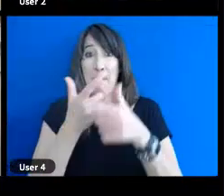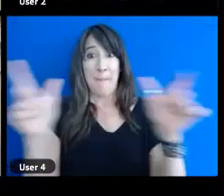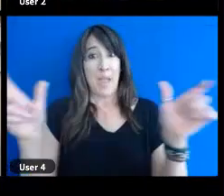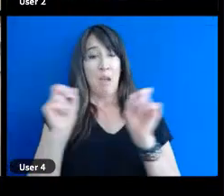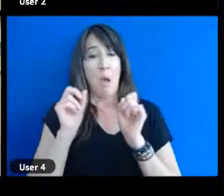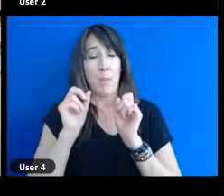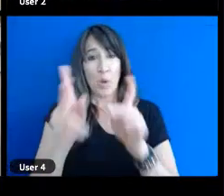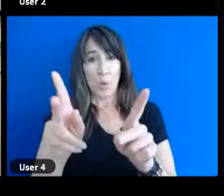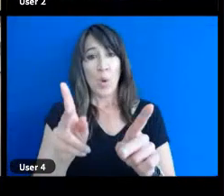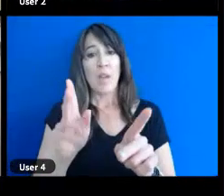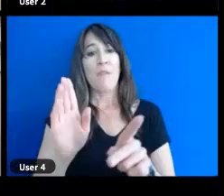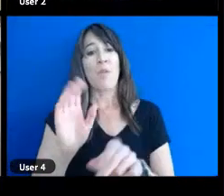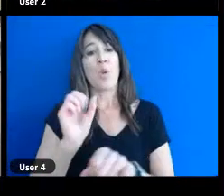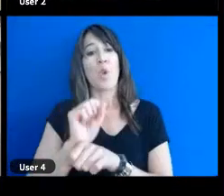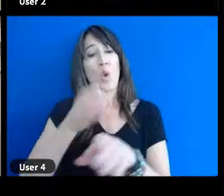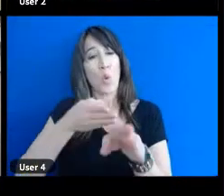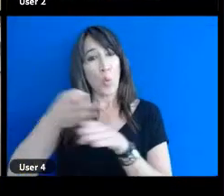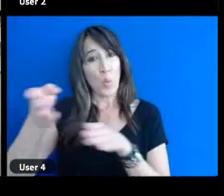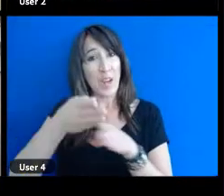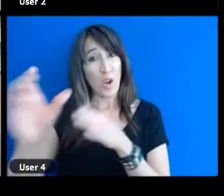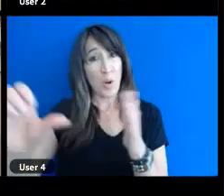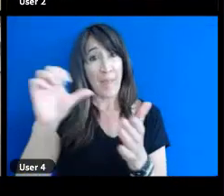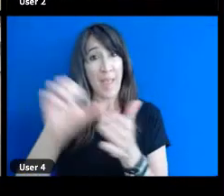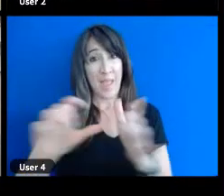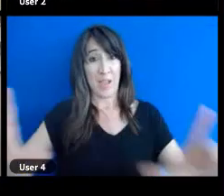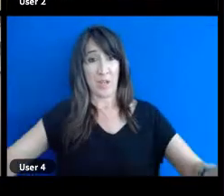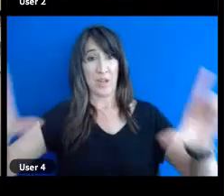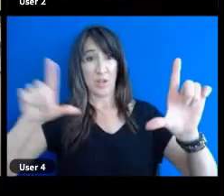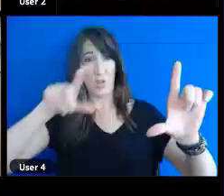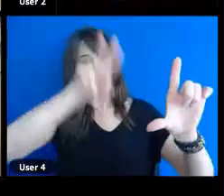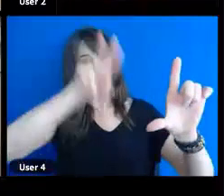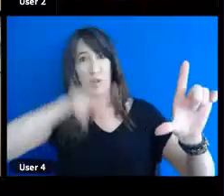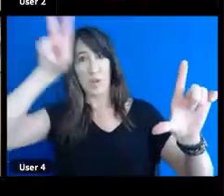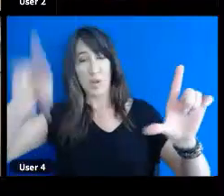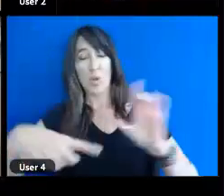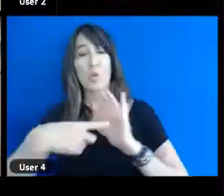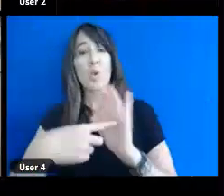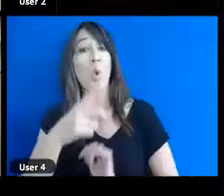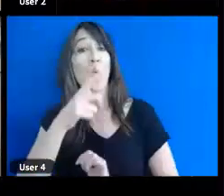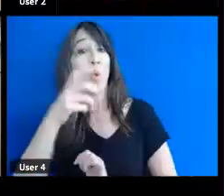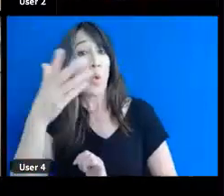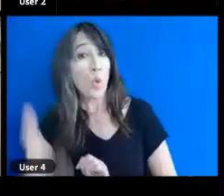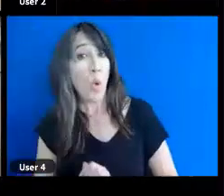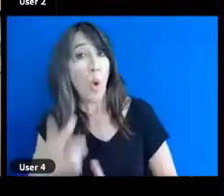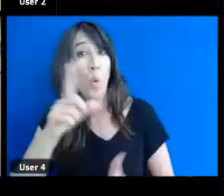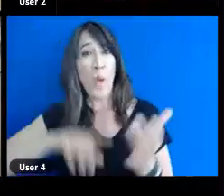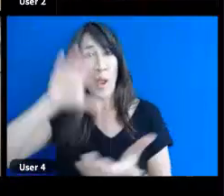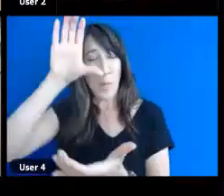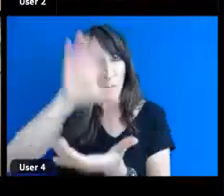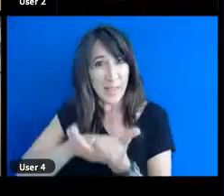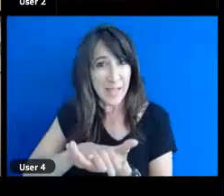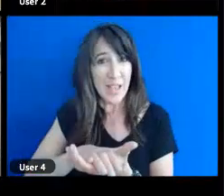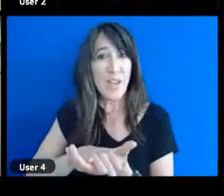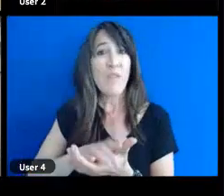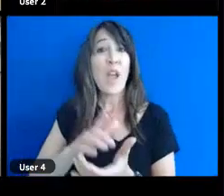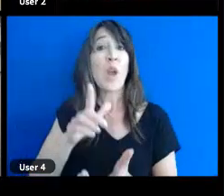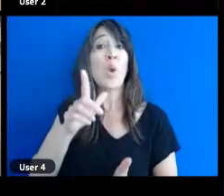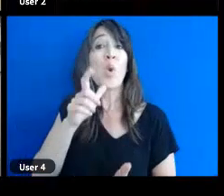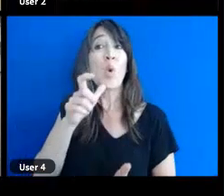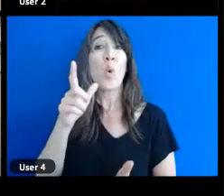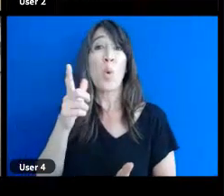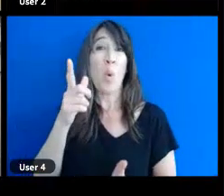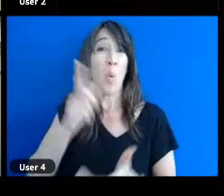So it's a really big opportunity on your careers page to showcase who you are,